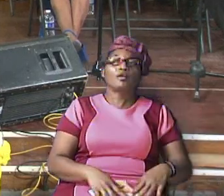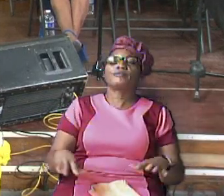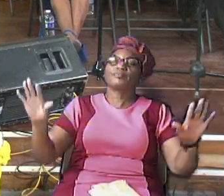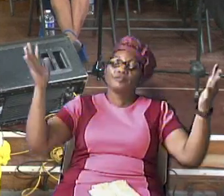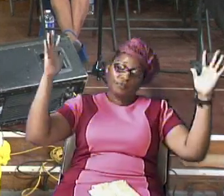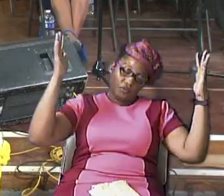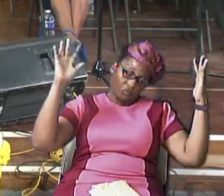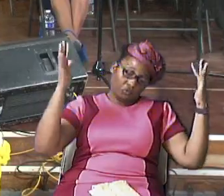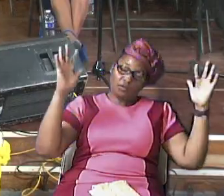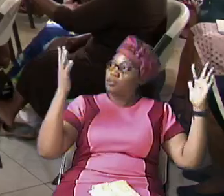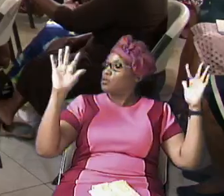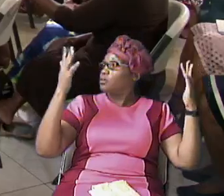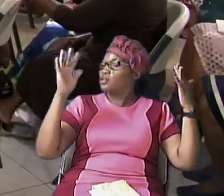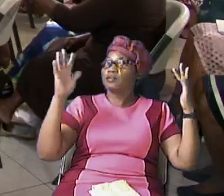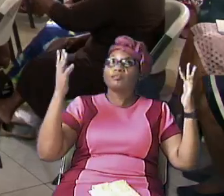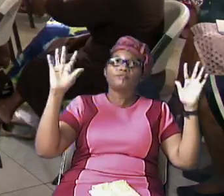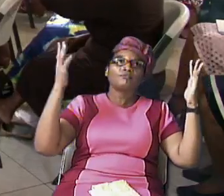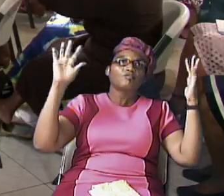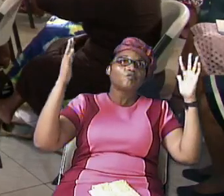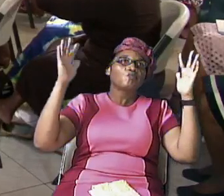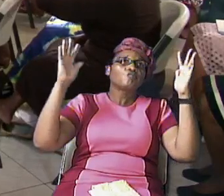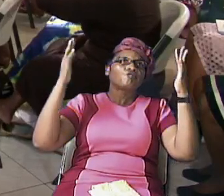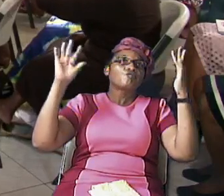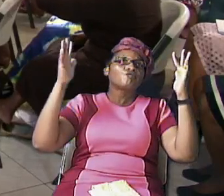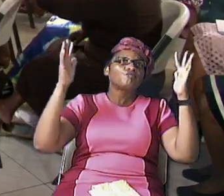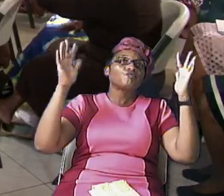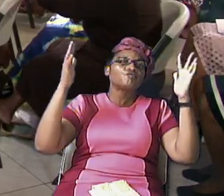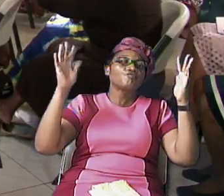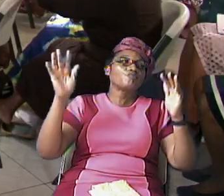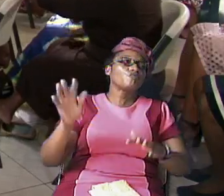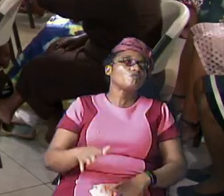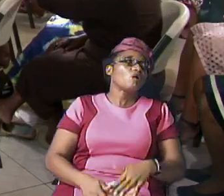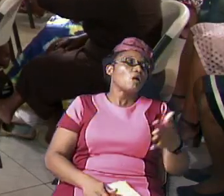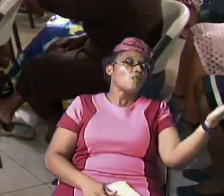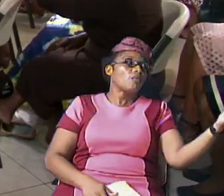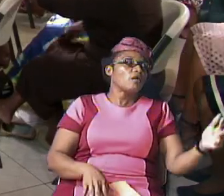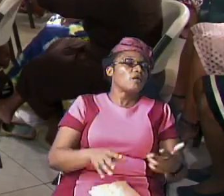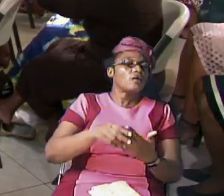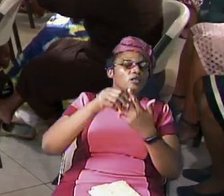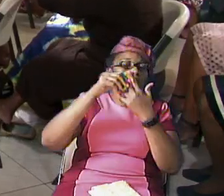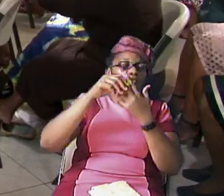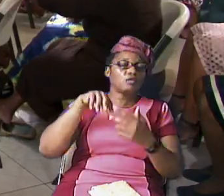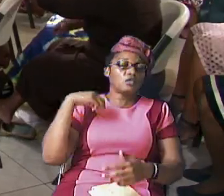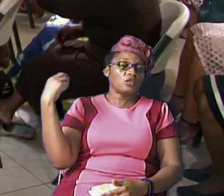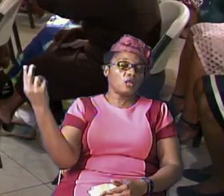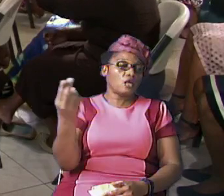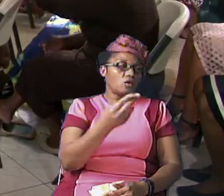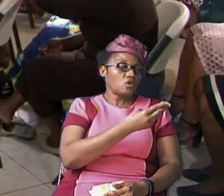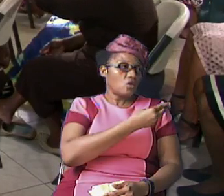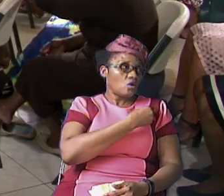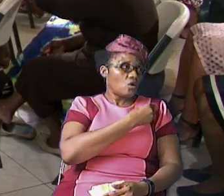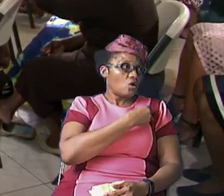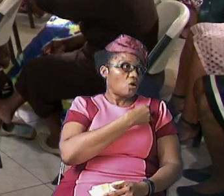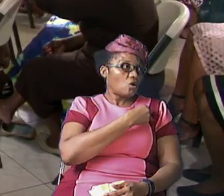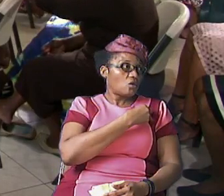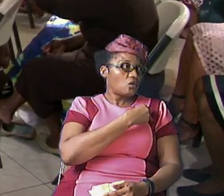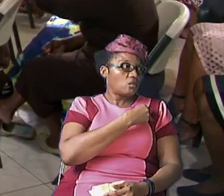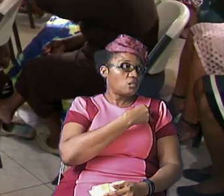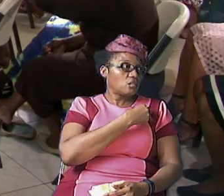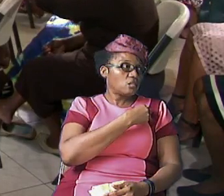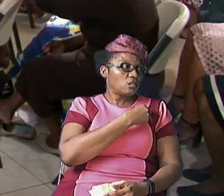the visitors in the house. Praise God. You are very special to us. Stephen Thompson,